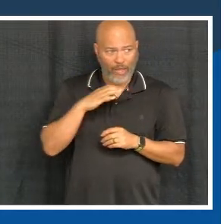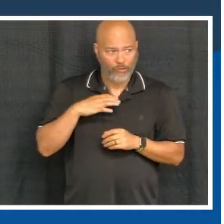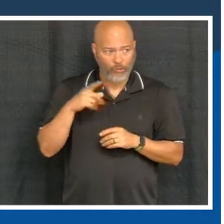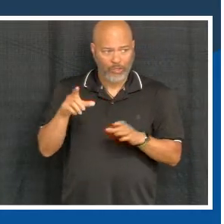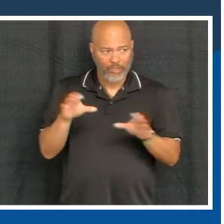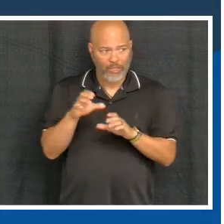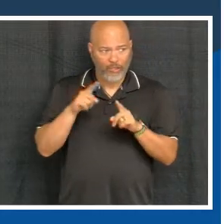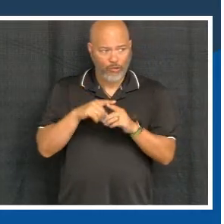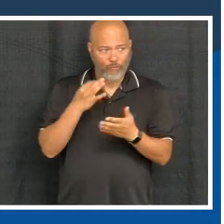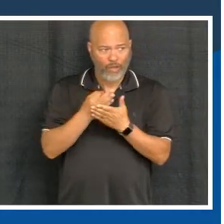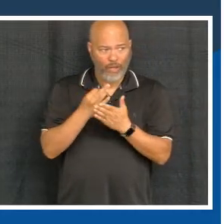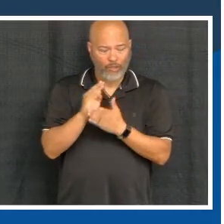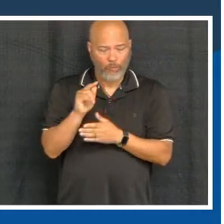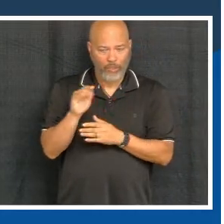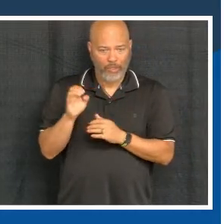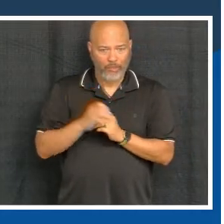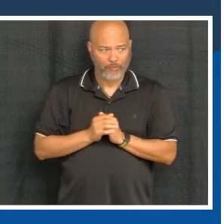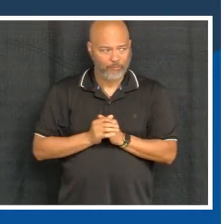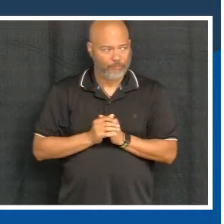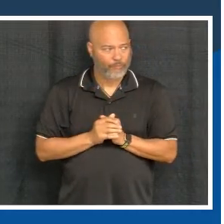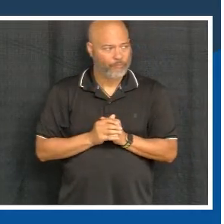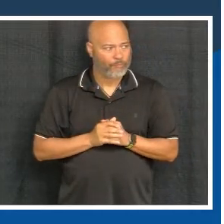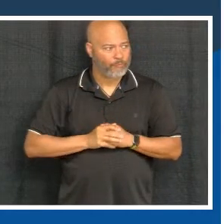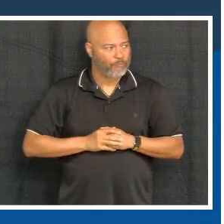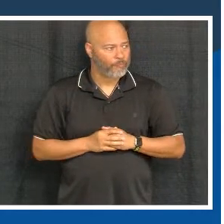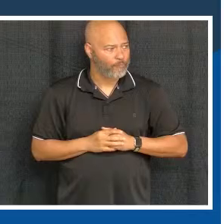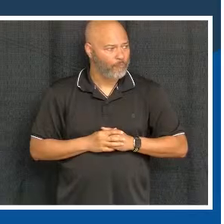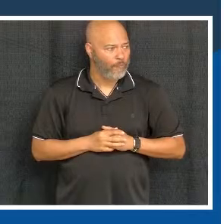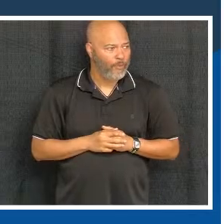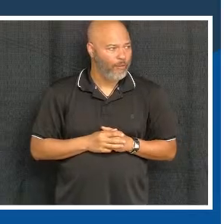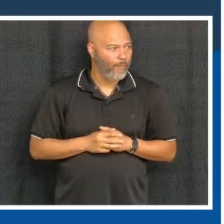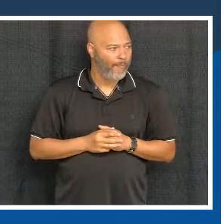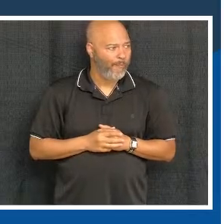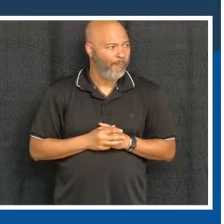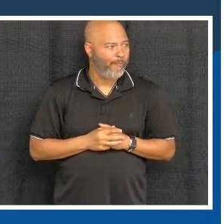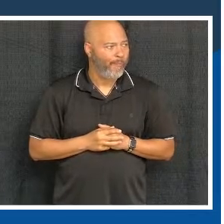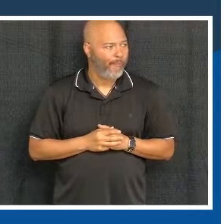did during the Finance Committee? Absolutely. Mr. Taylor?